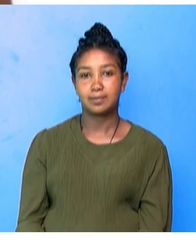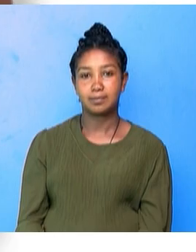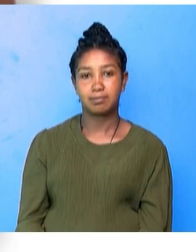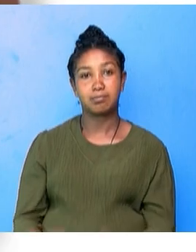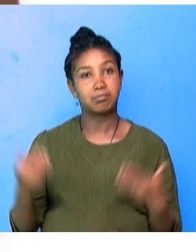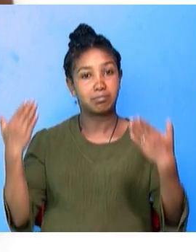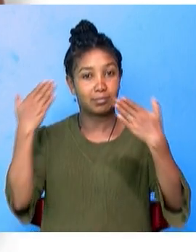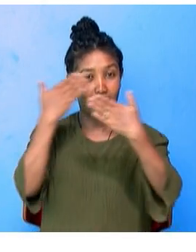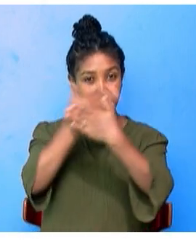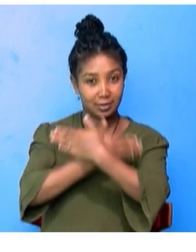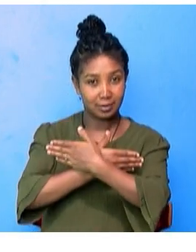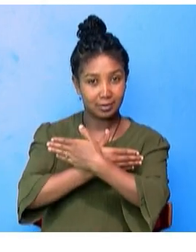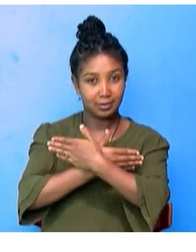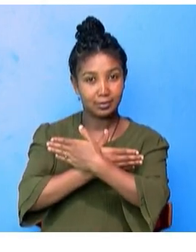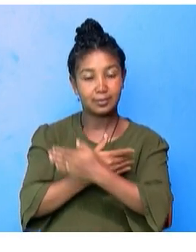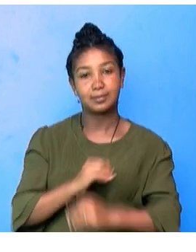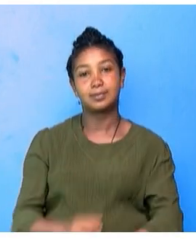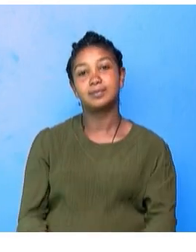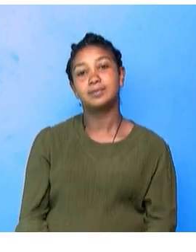night,